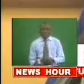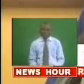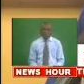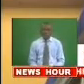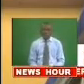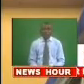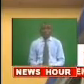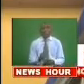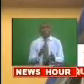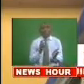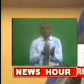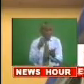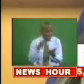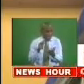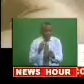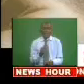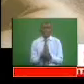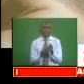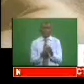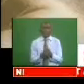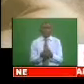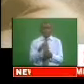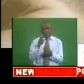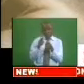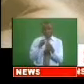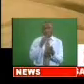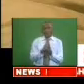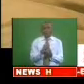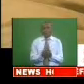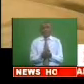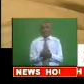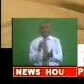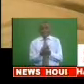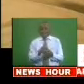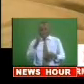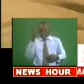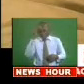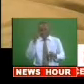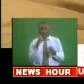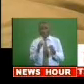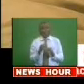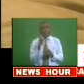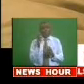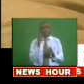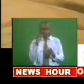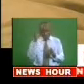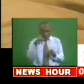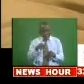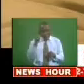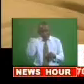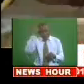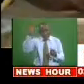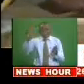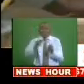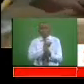if there's anything that can be done, it will be done. Dr. Borte says hydrocephalus can cause permanent brain damage.